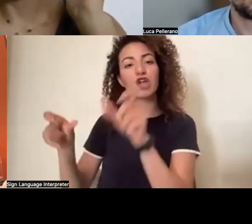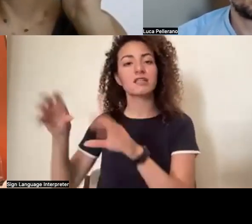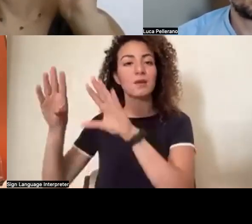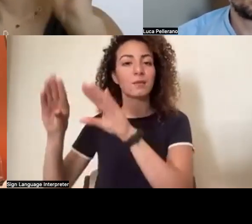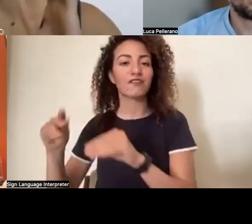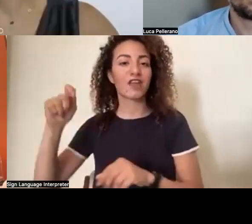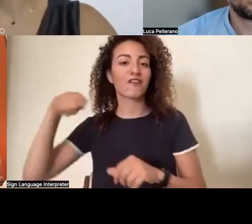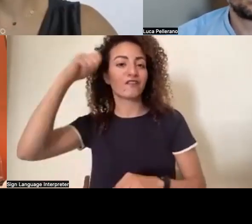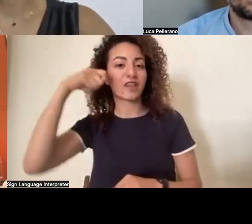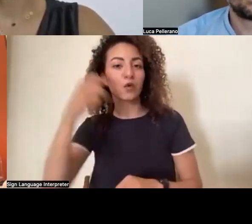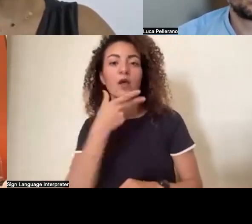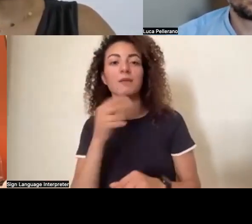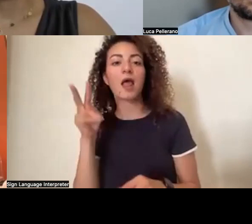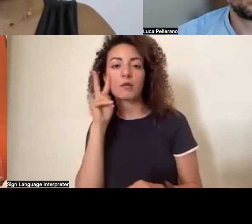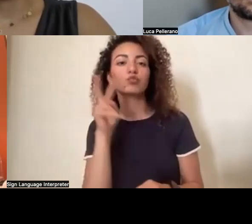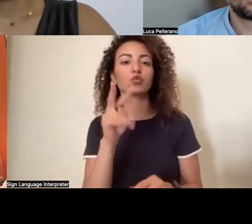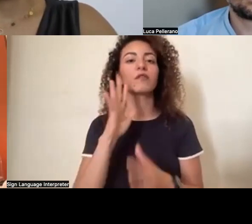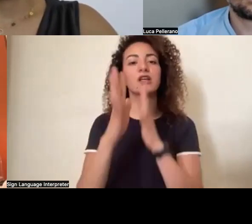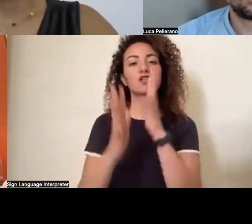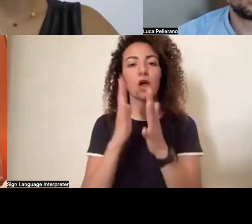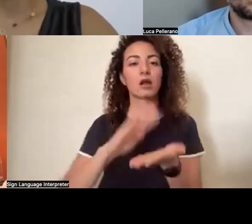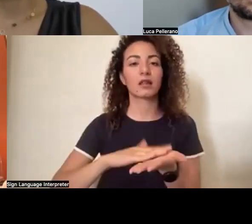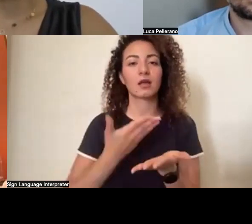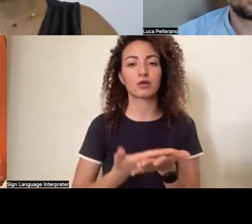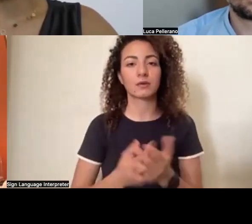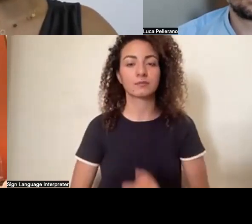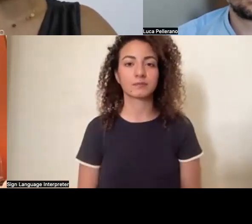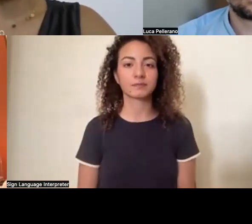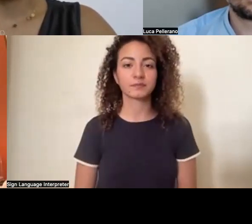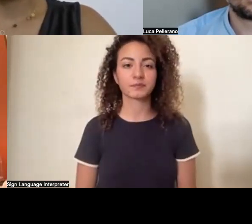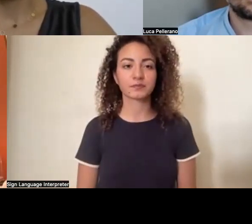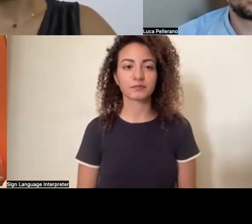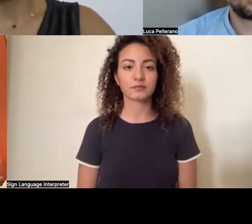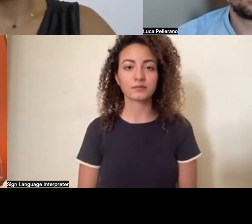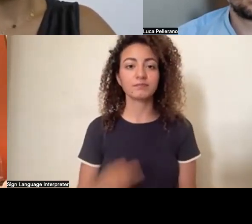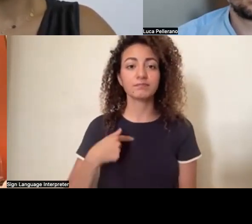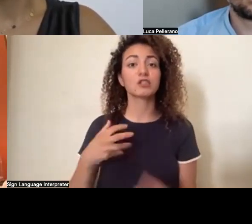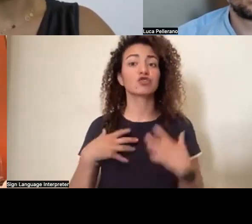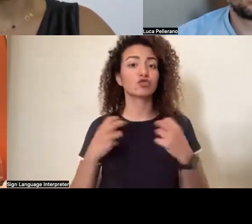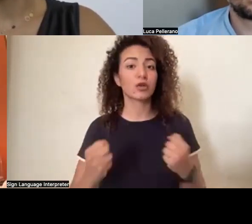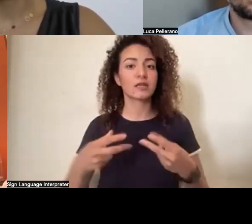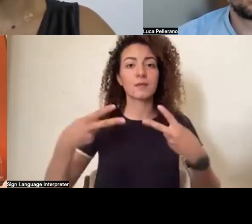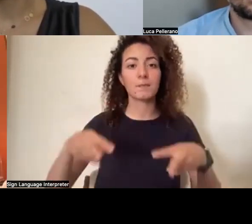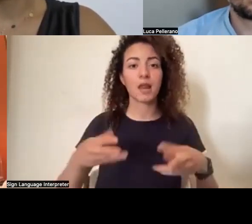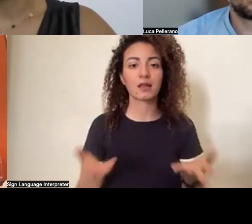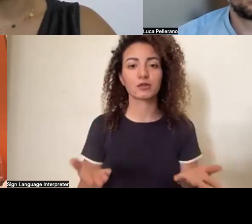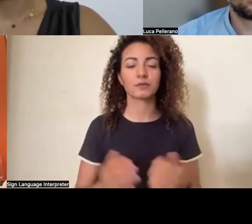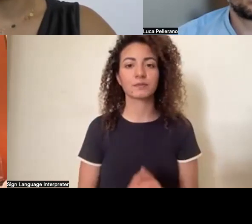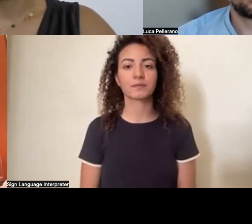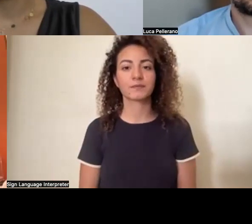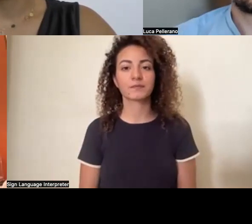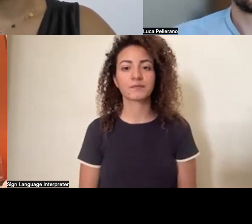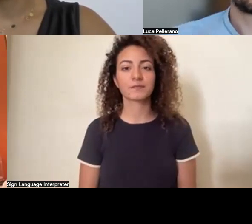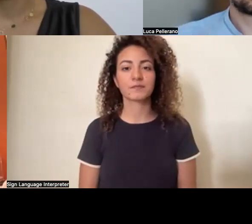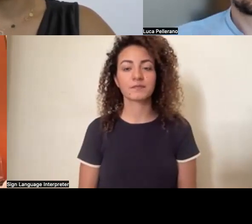able to show. So I think we are ready to start. Well, I would actually like to acknowledge